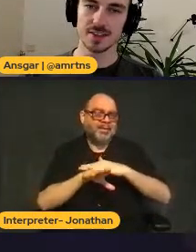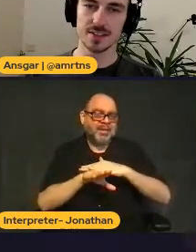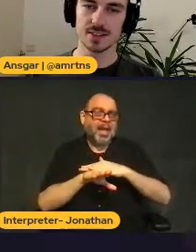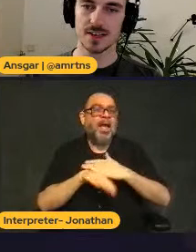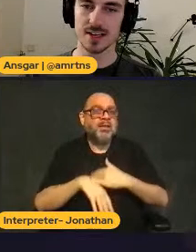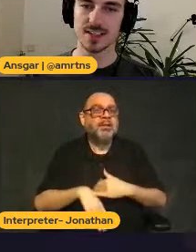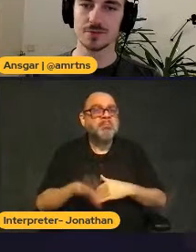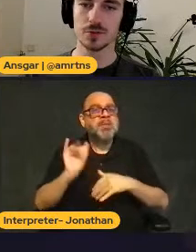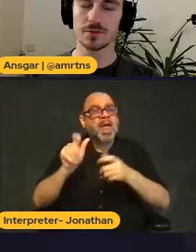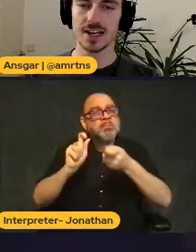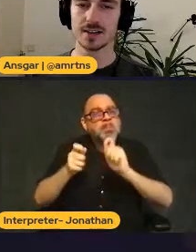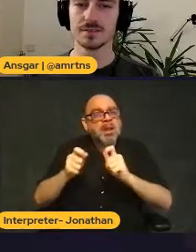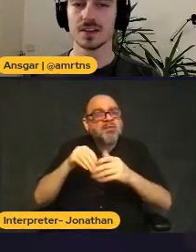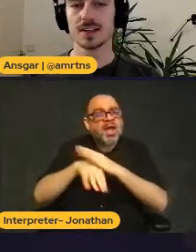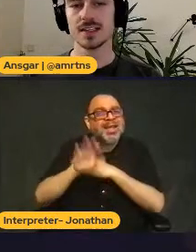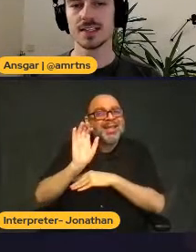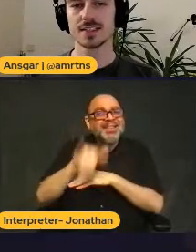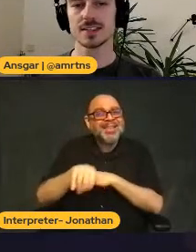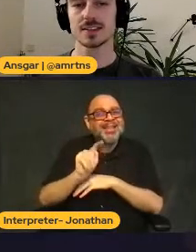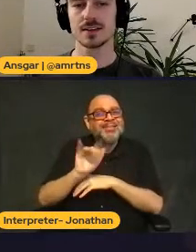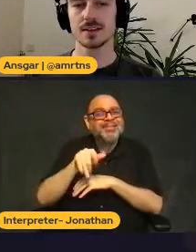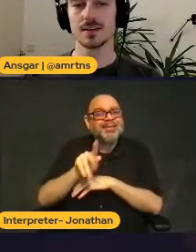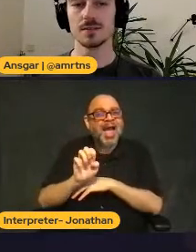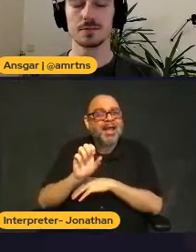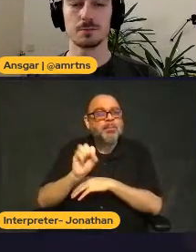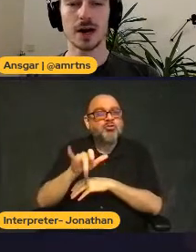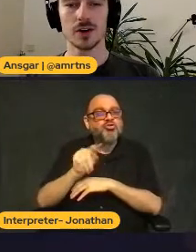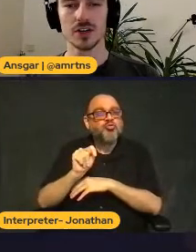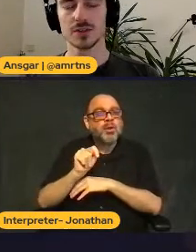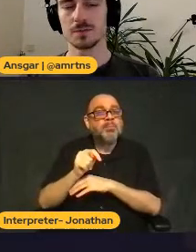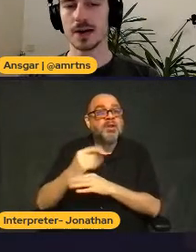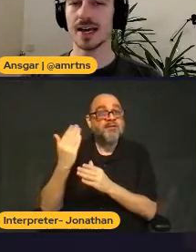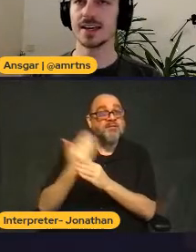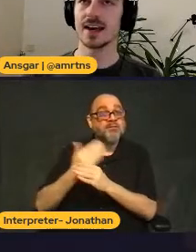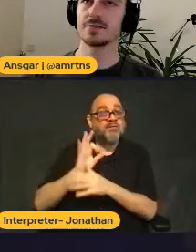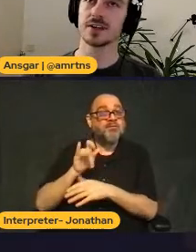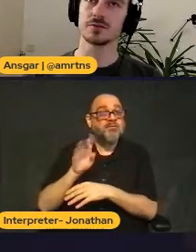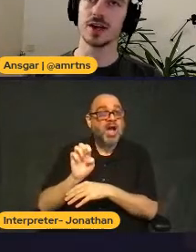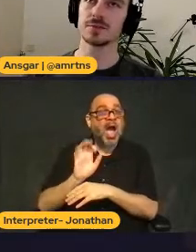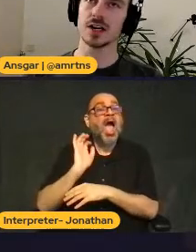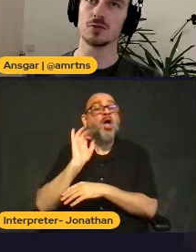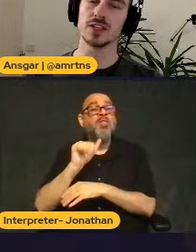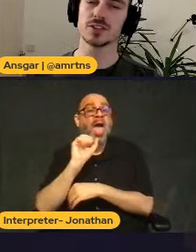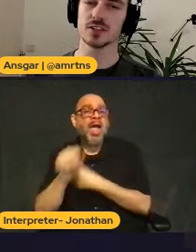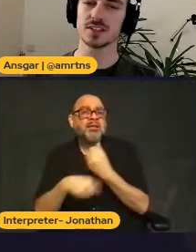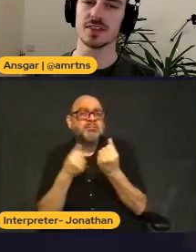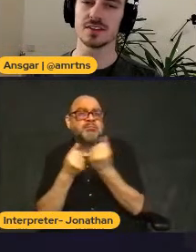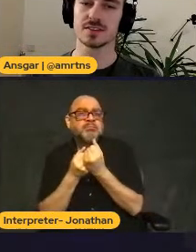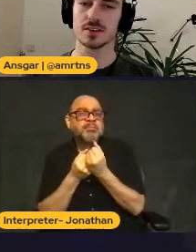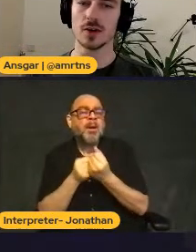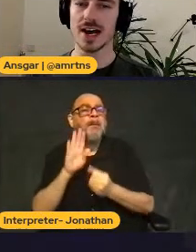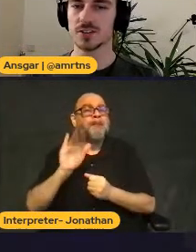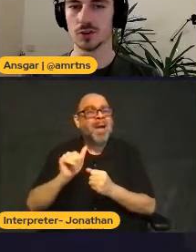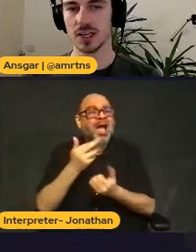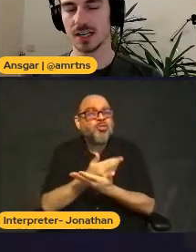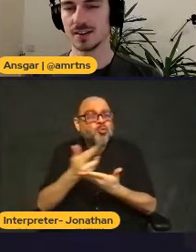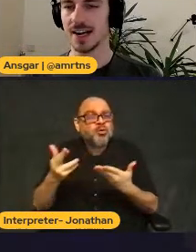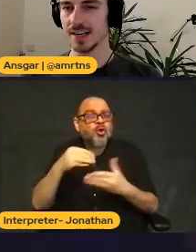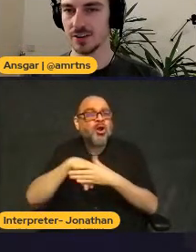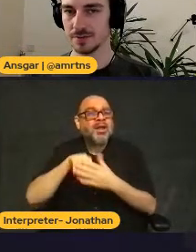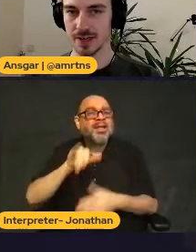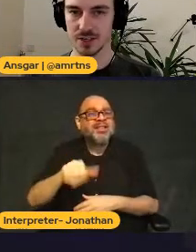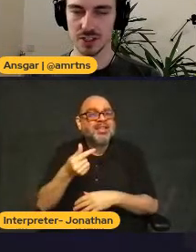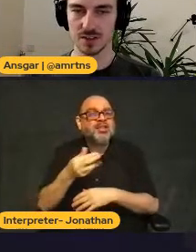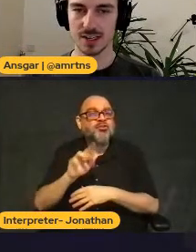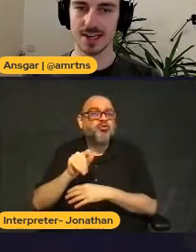in this TypeScript file, is powered by having wrapped our resource in this grantor